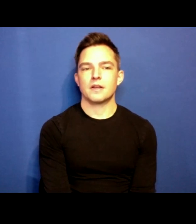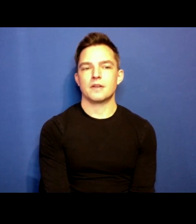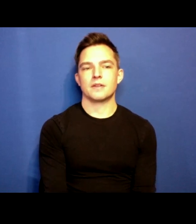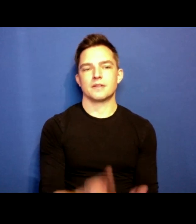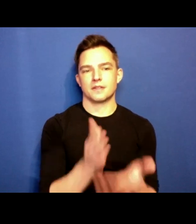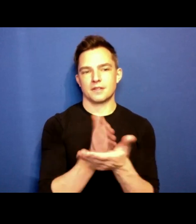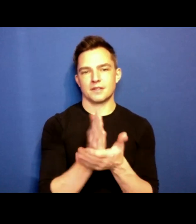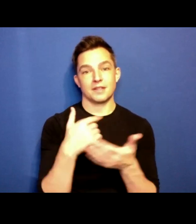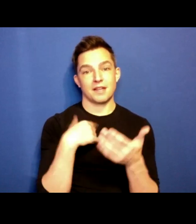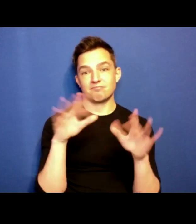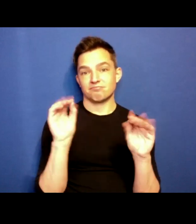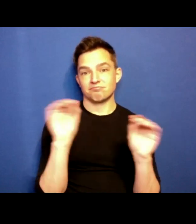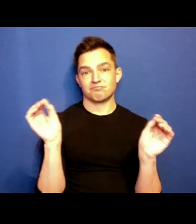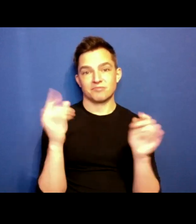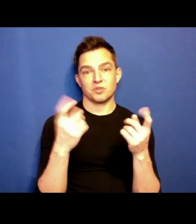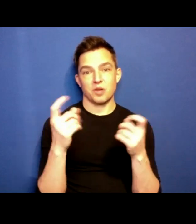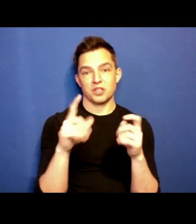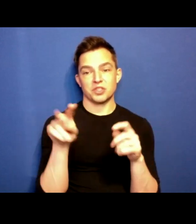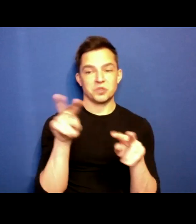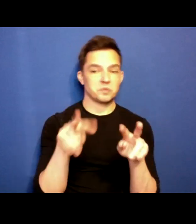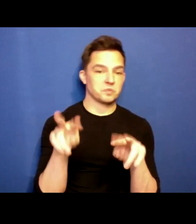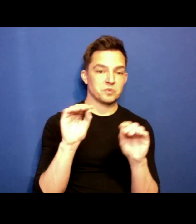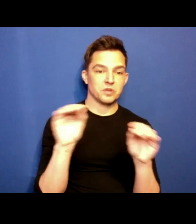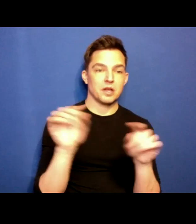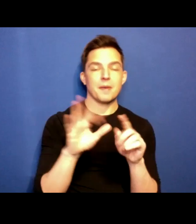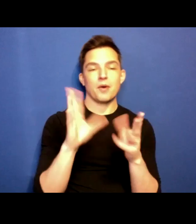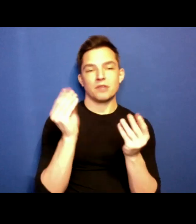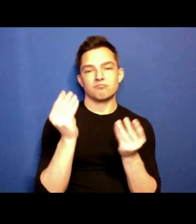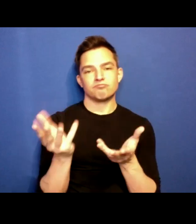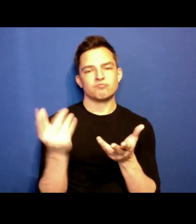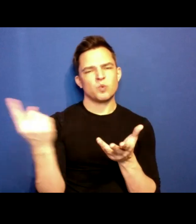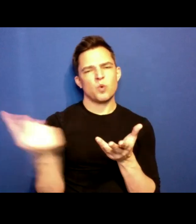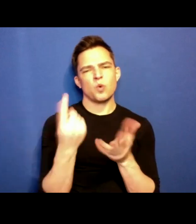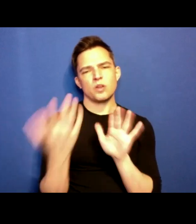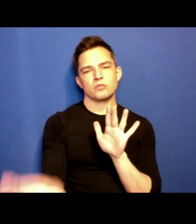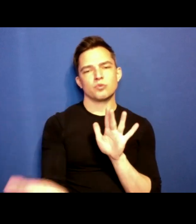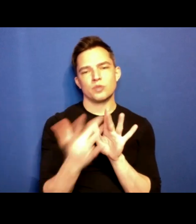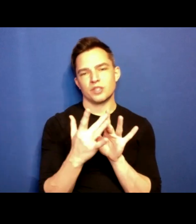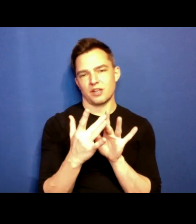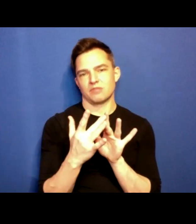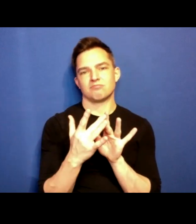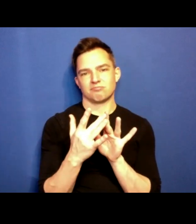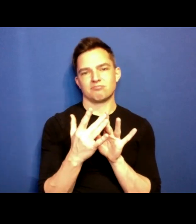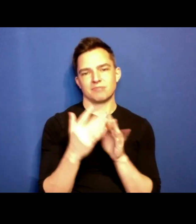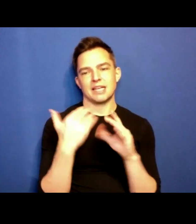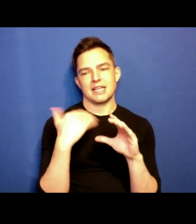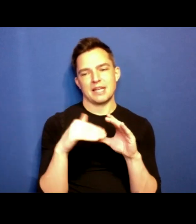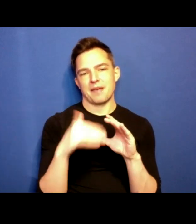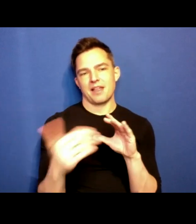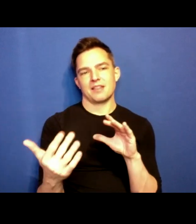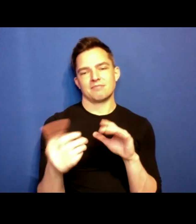Okay, I'm not seeing any questions, but I want to let you know that you can always reach out to me via email